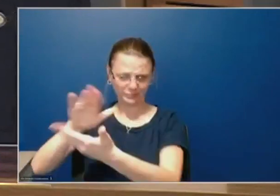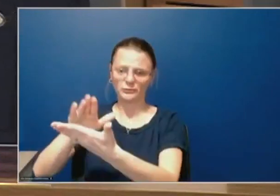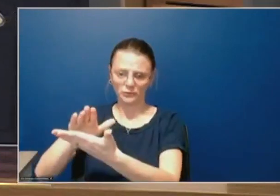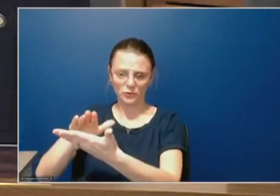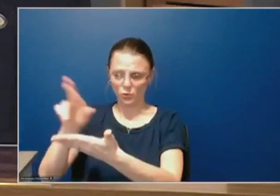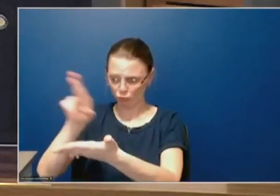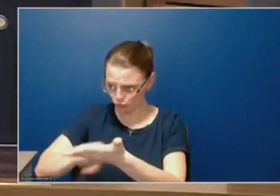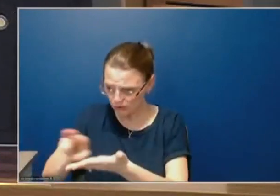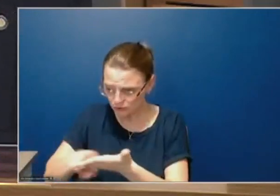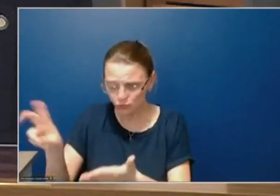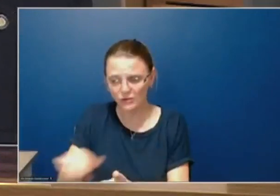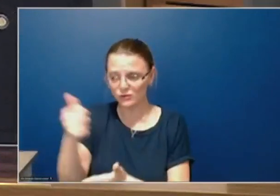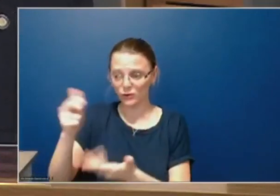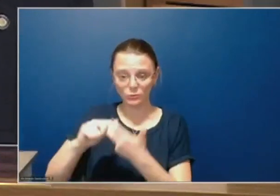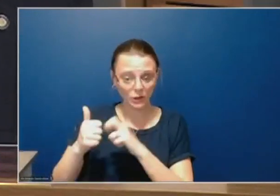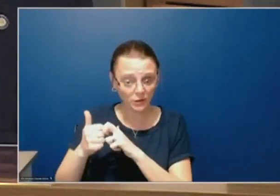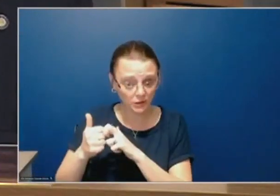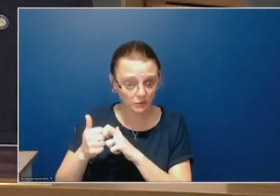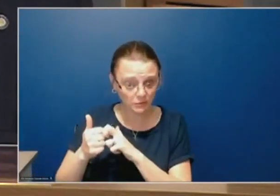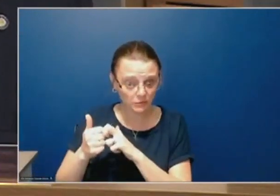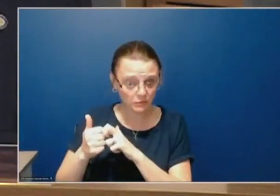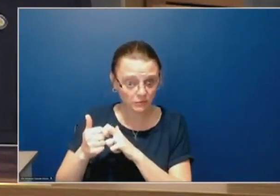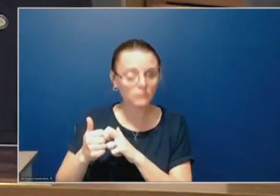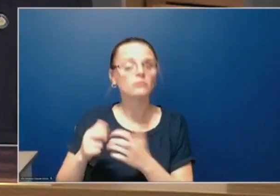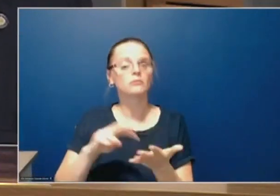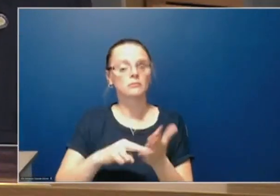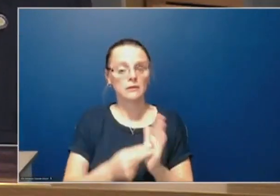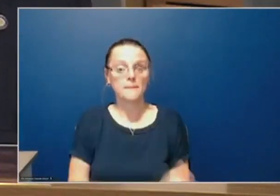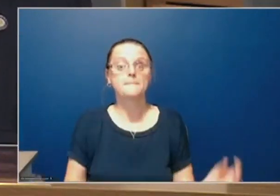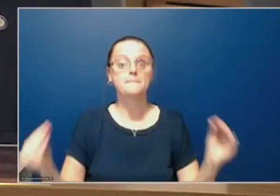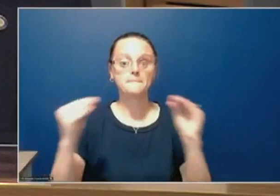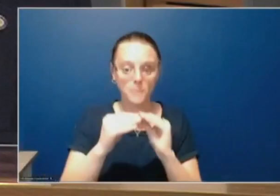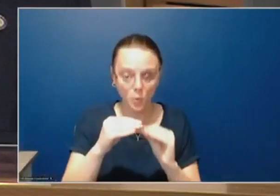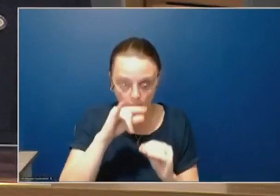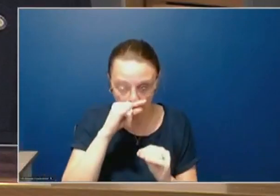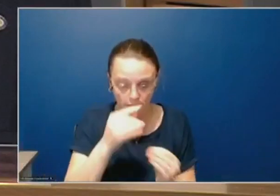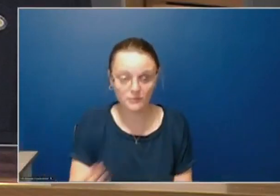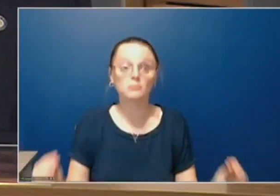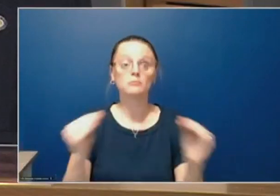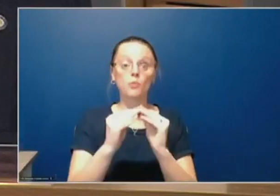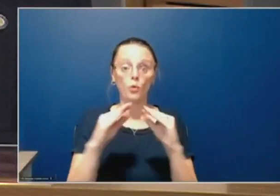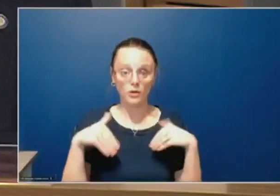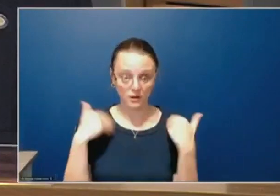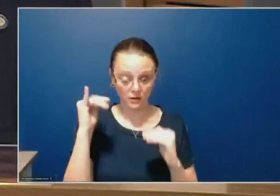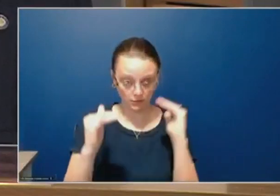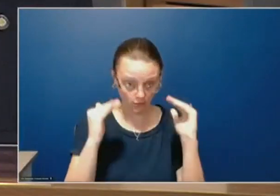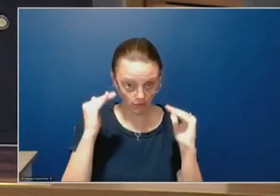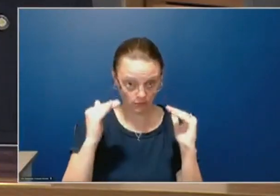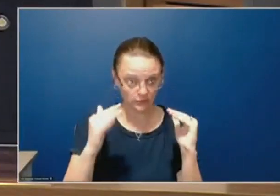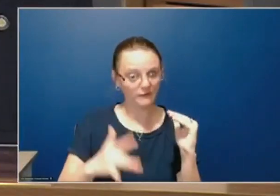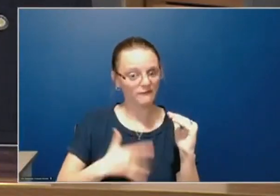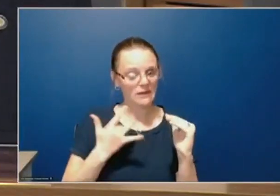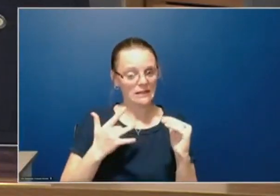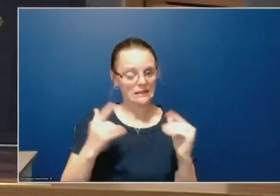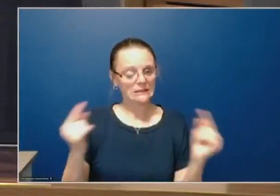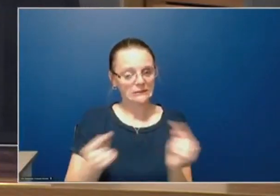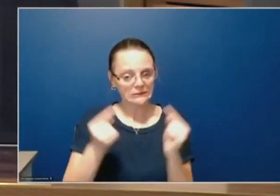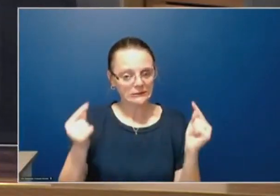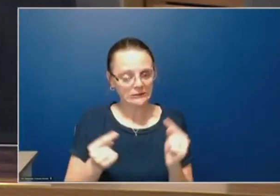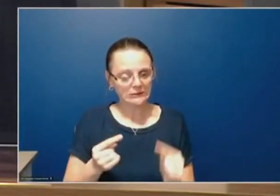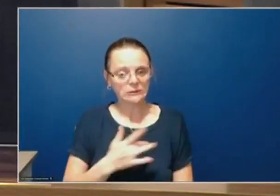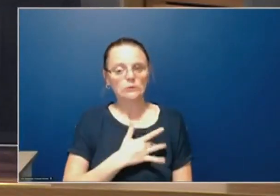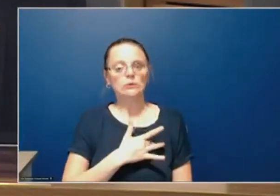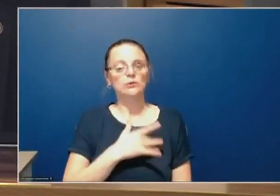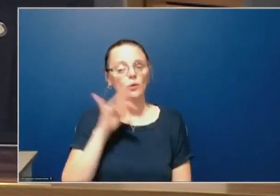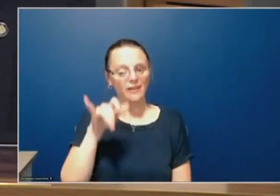researching these underlying problems, we're going to end up with more children and more young adults being harmed. And that's why this -11 is in